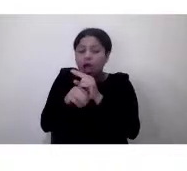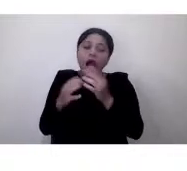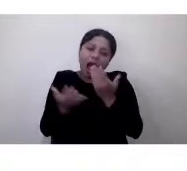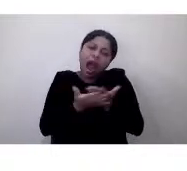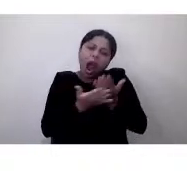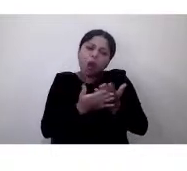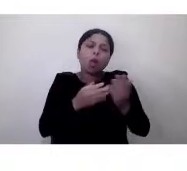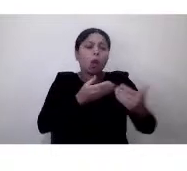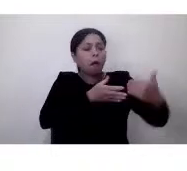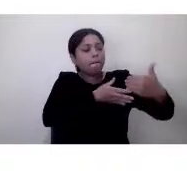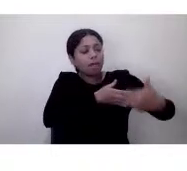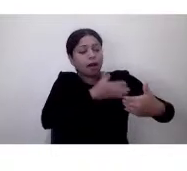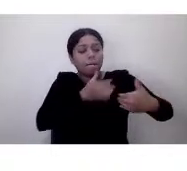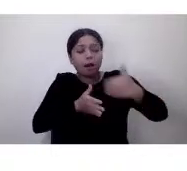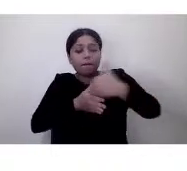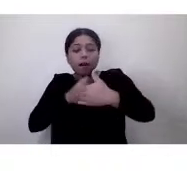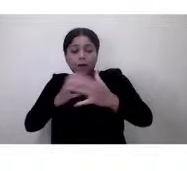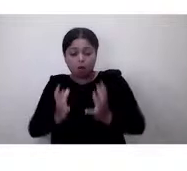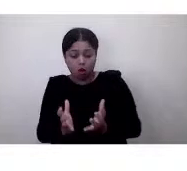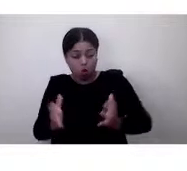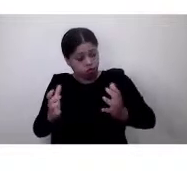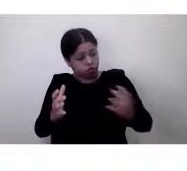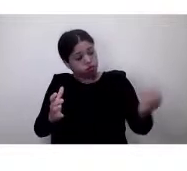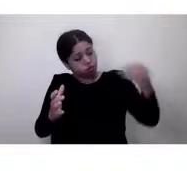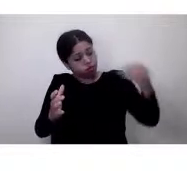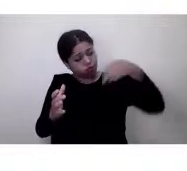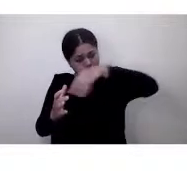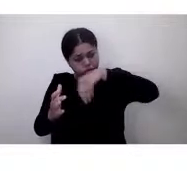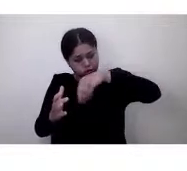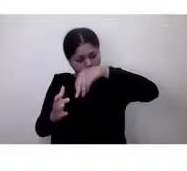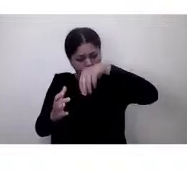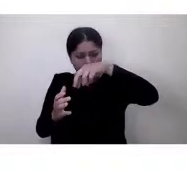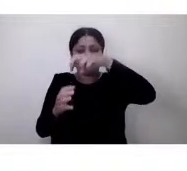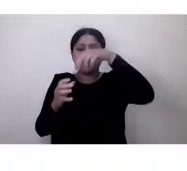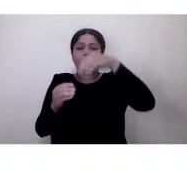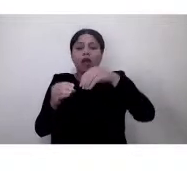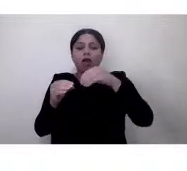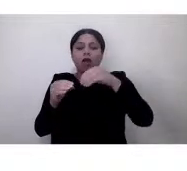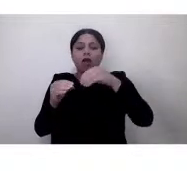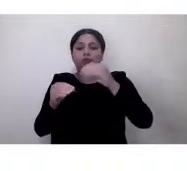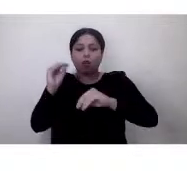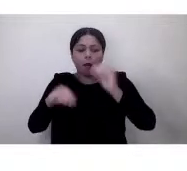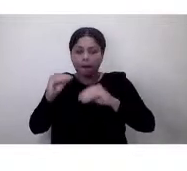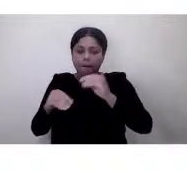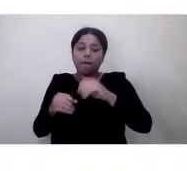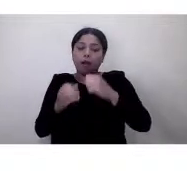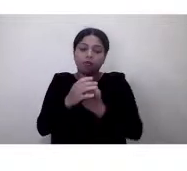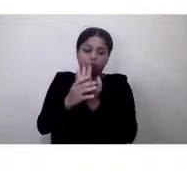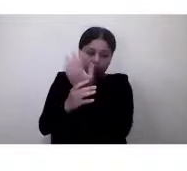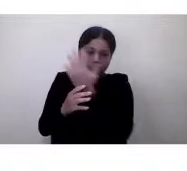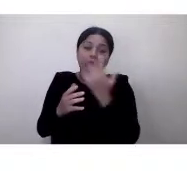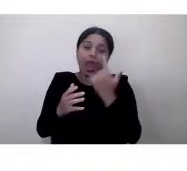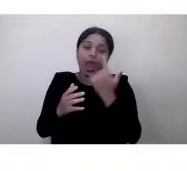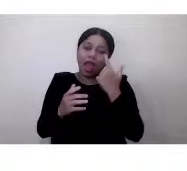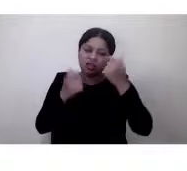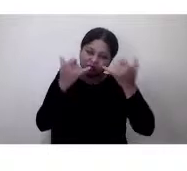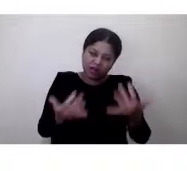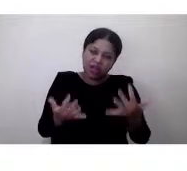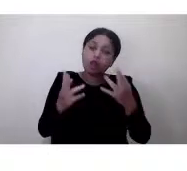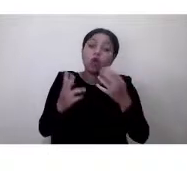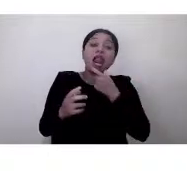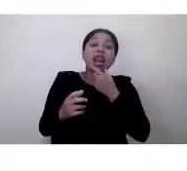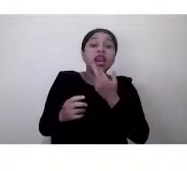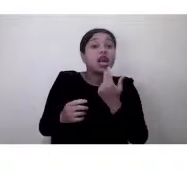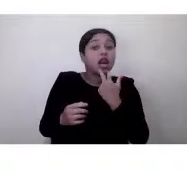bring their planting tools and seeds to the class. Another idea is to show off your recycled